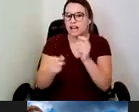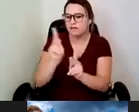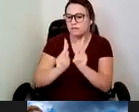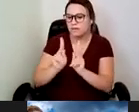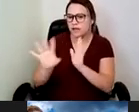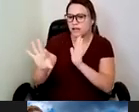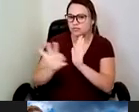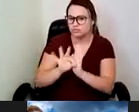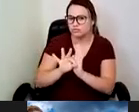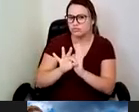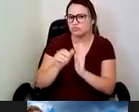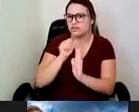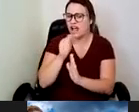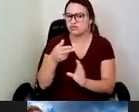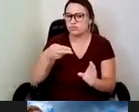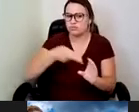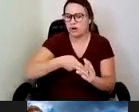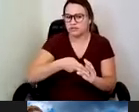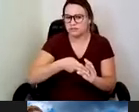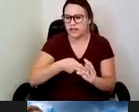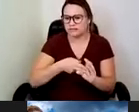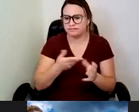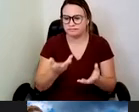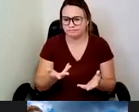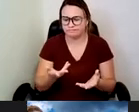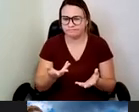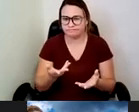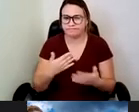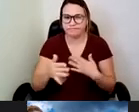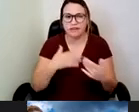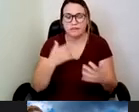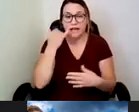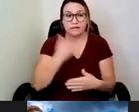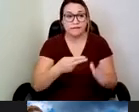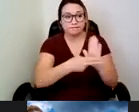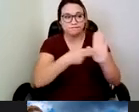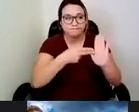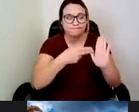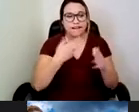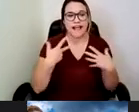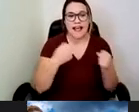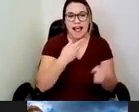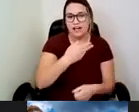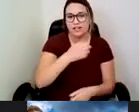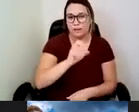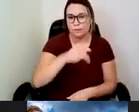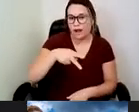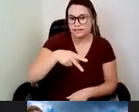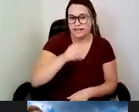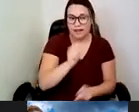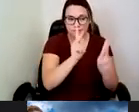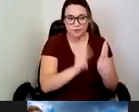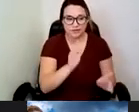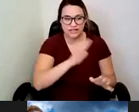not to participate, even if you were named a healthcare proxy and the person never talked to you. You have